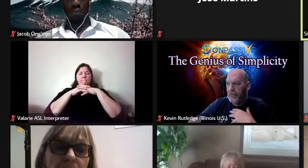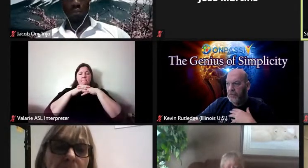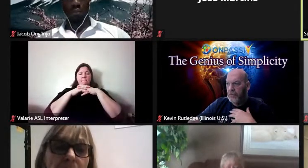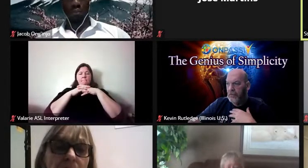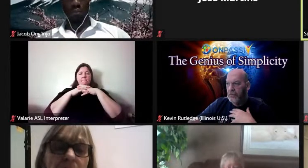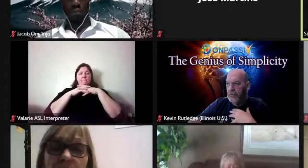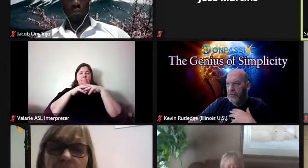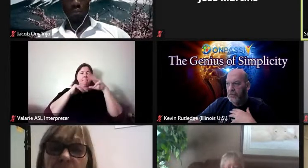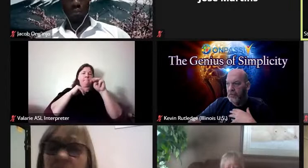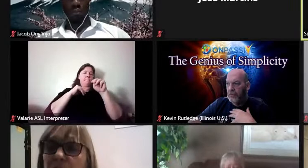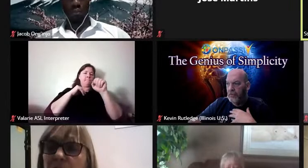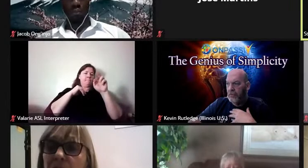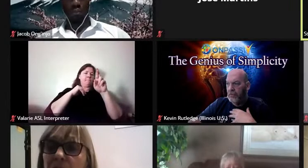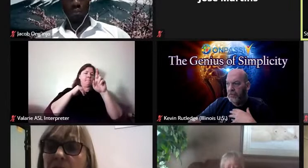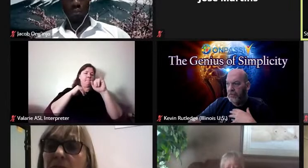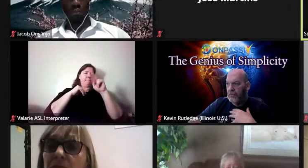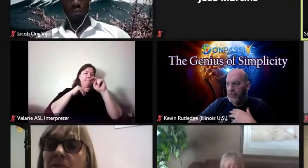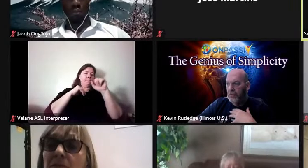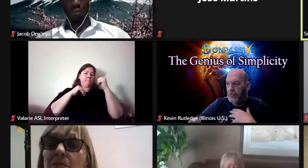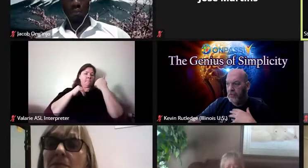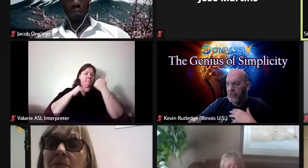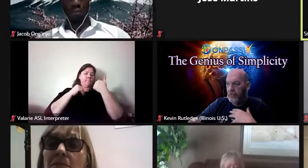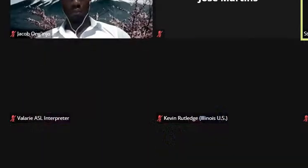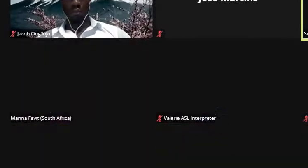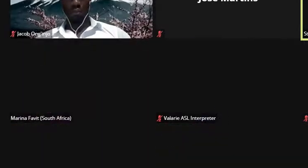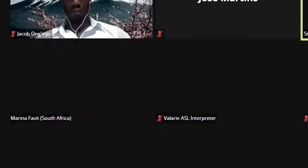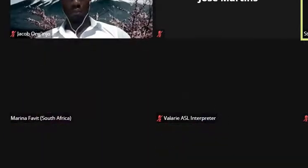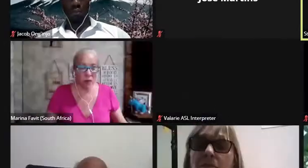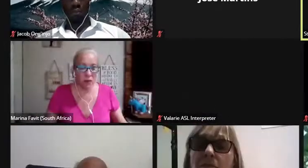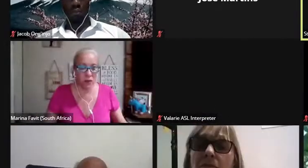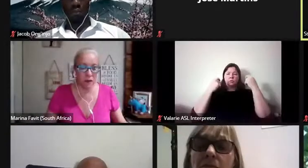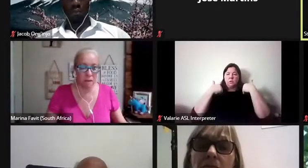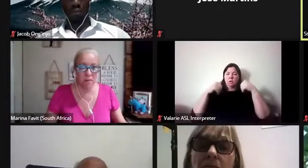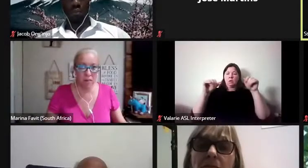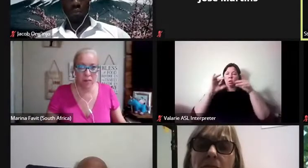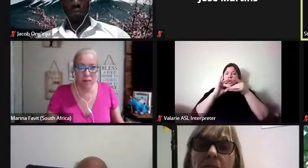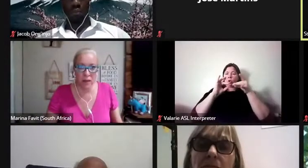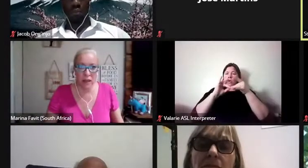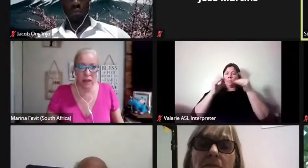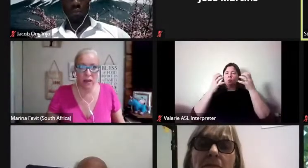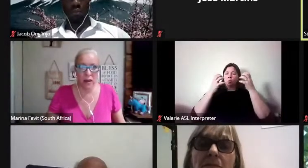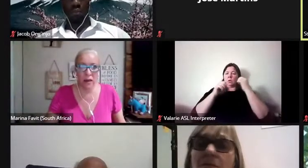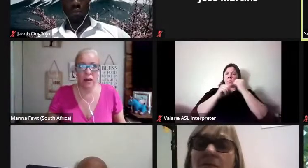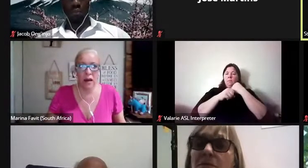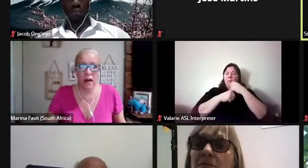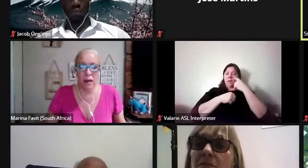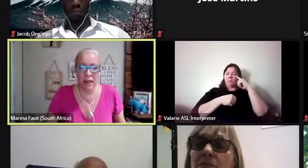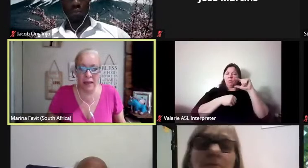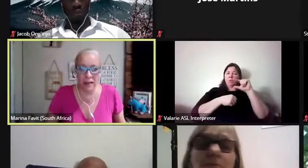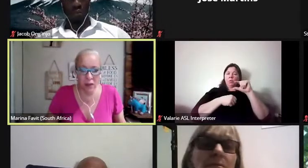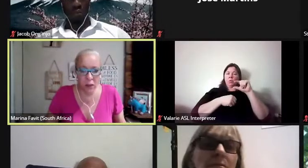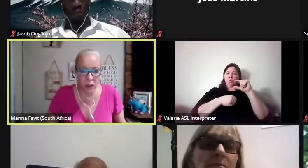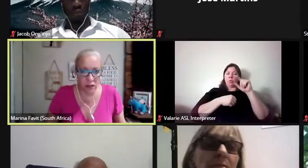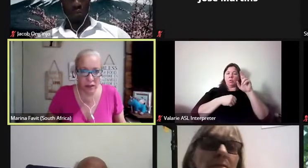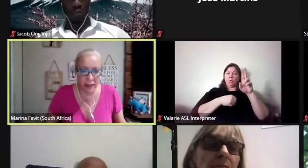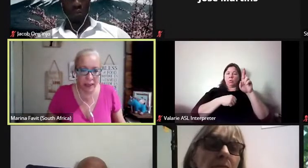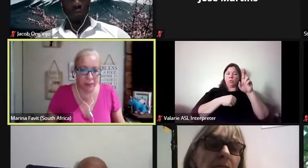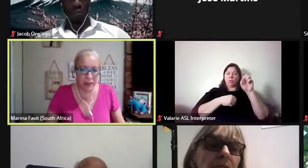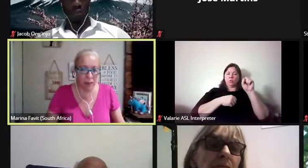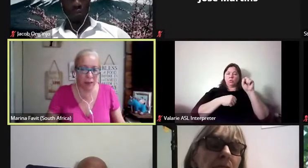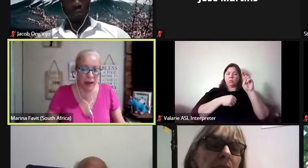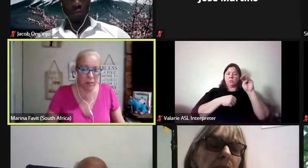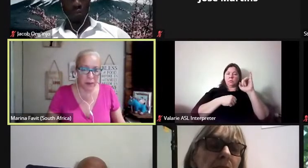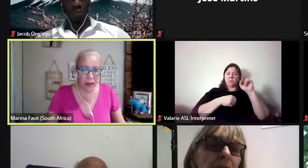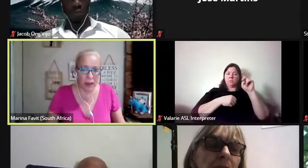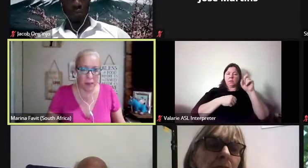So Marina, do we have any questions? Anybody have any questions in the comments they want to make for GURSMINDER? There is a question that